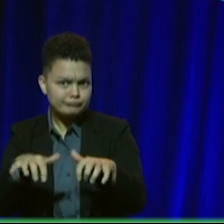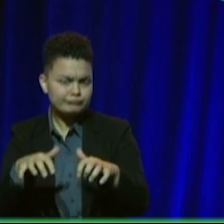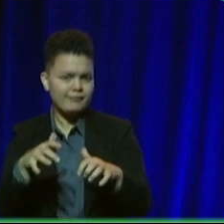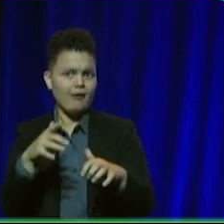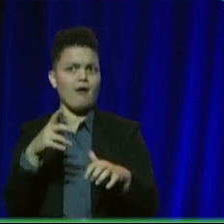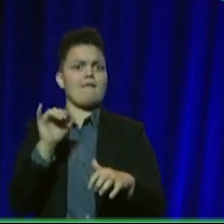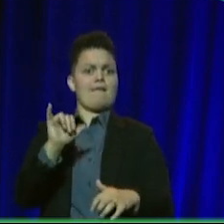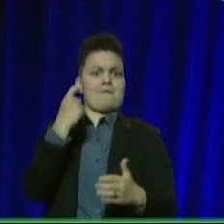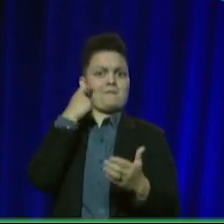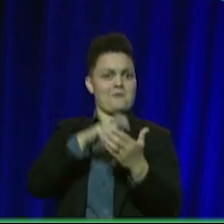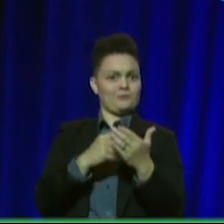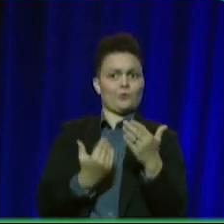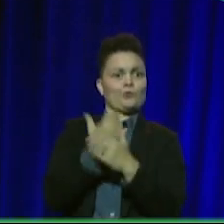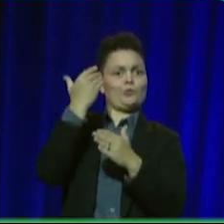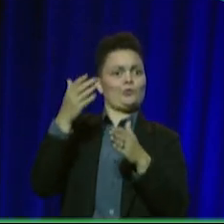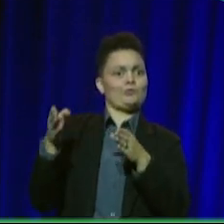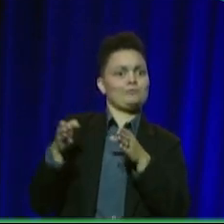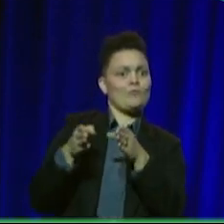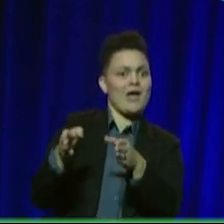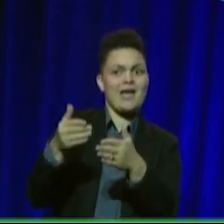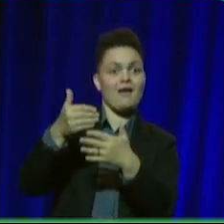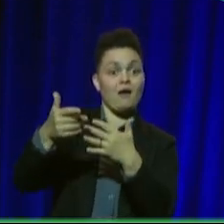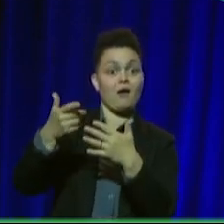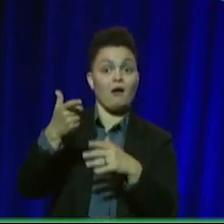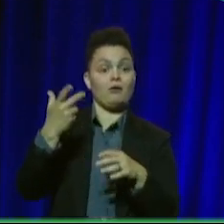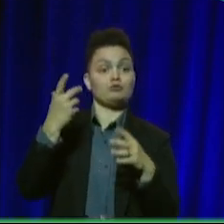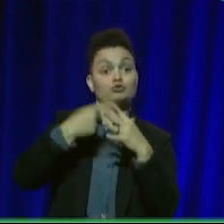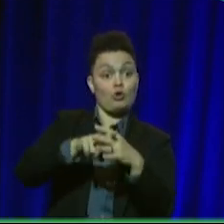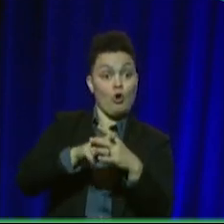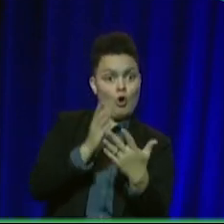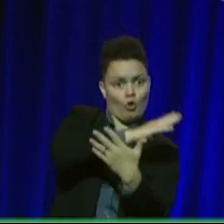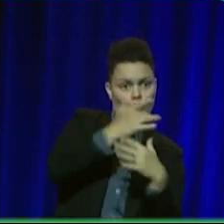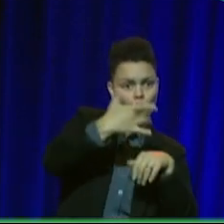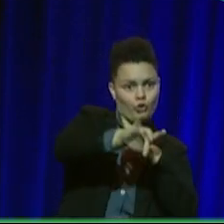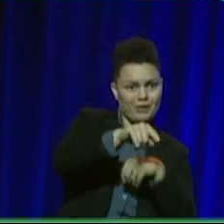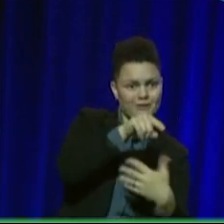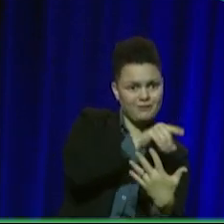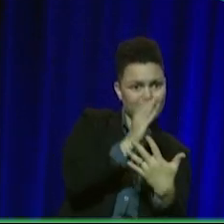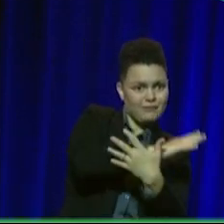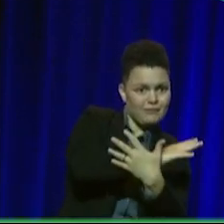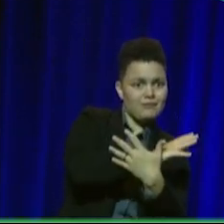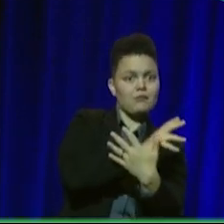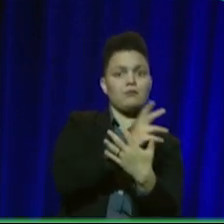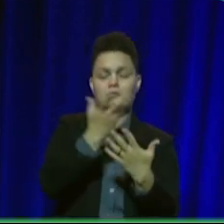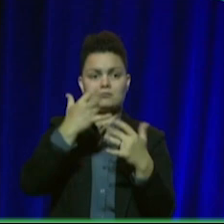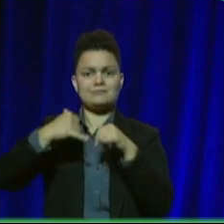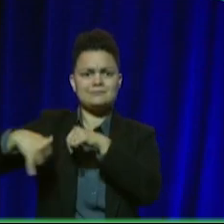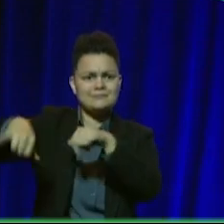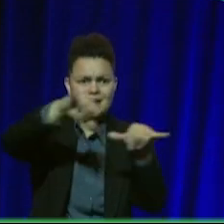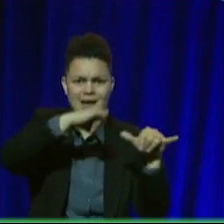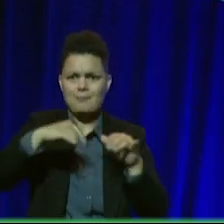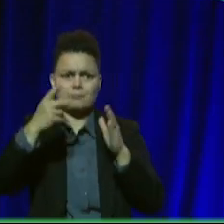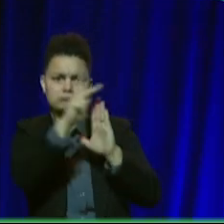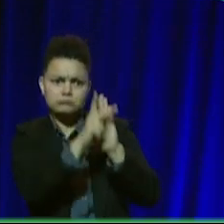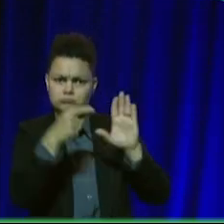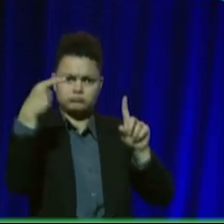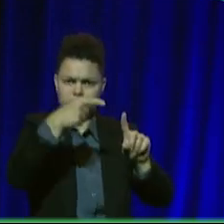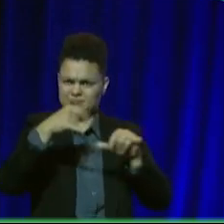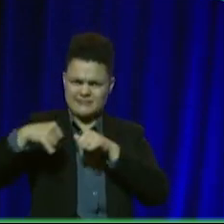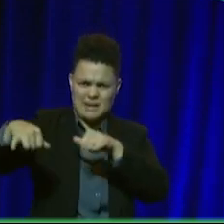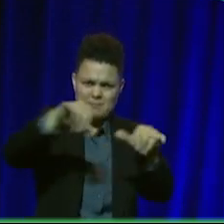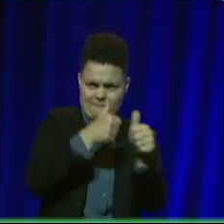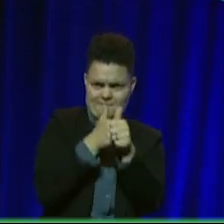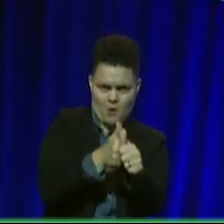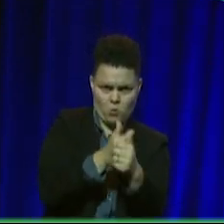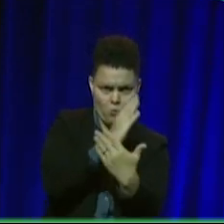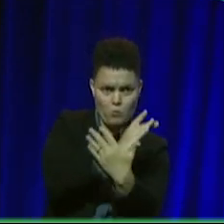development process, a lot of great work being done by standards bodies, and the generative AI promise, if it's done correctly.